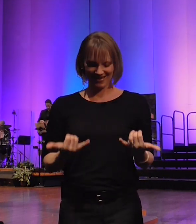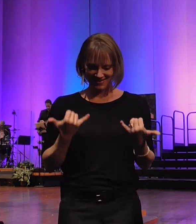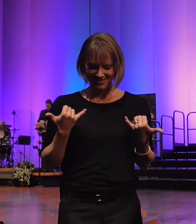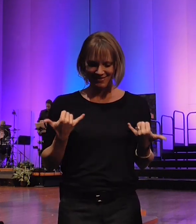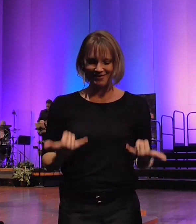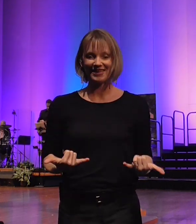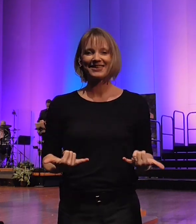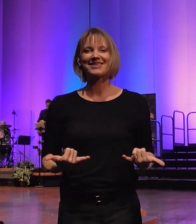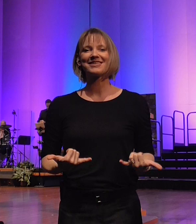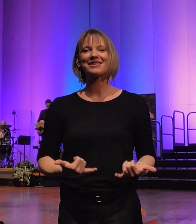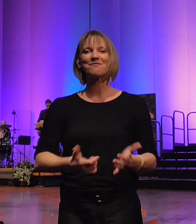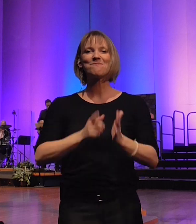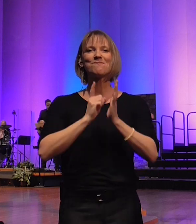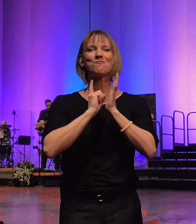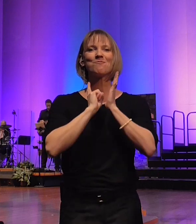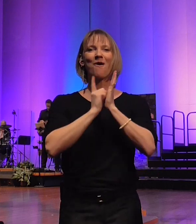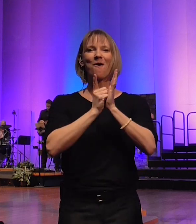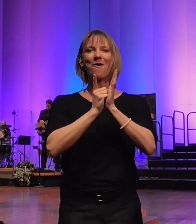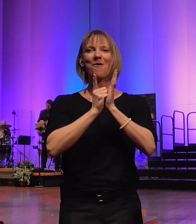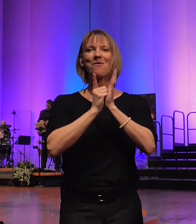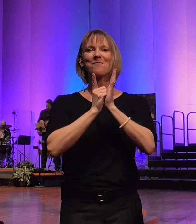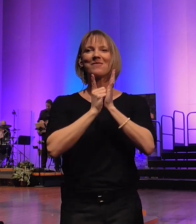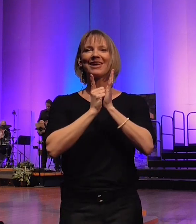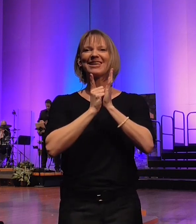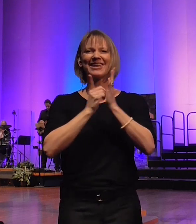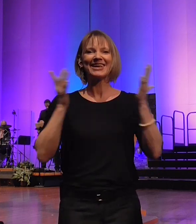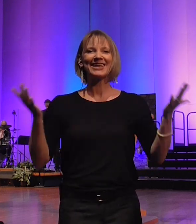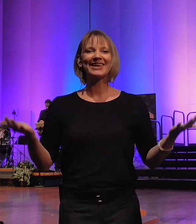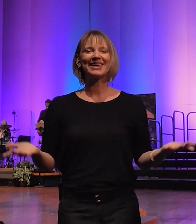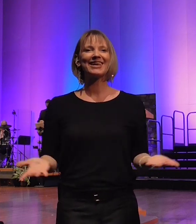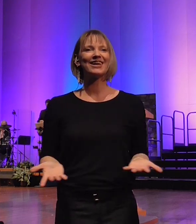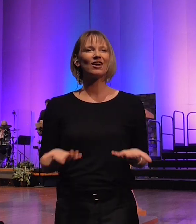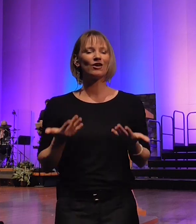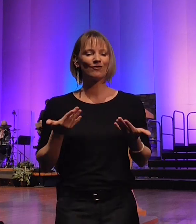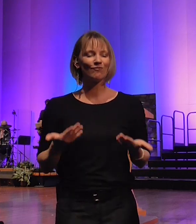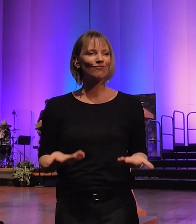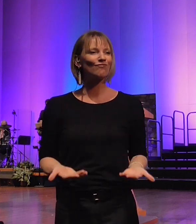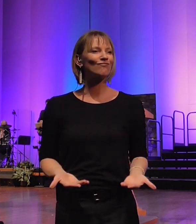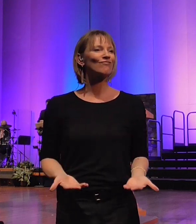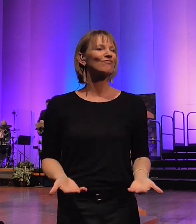to this present moment, here